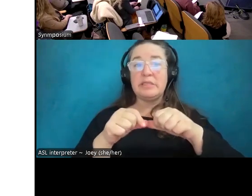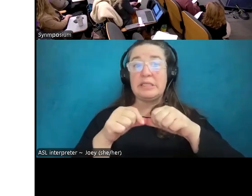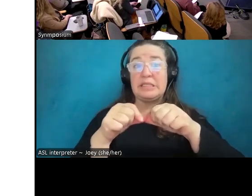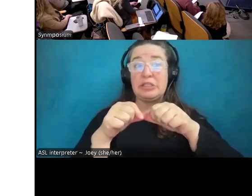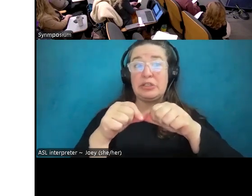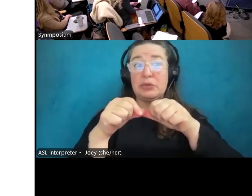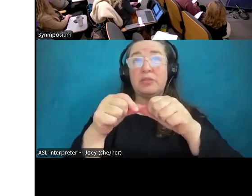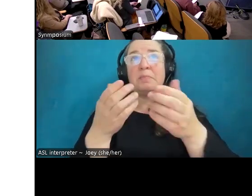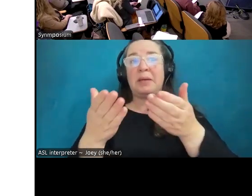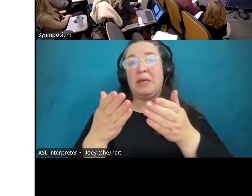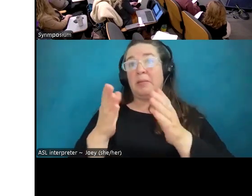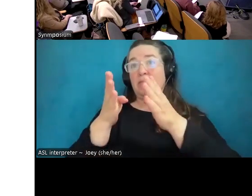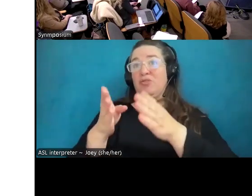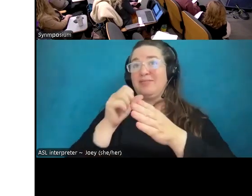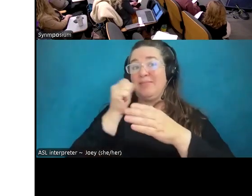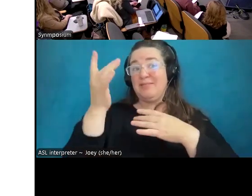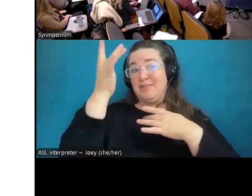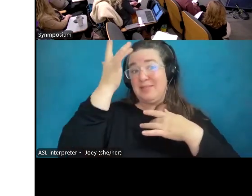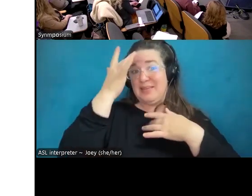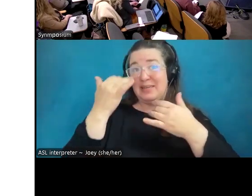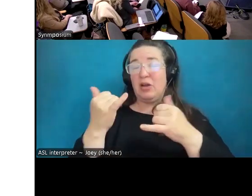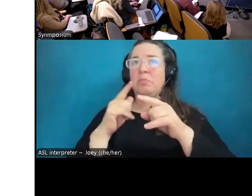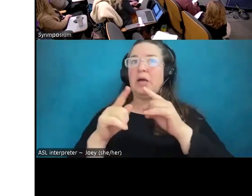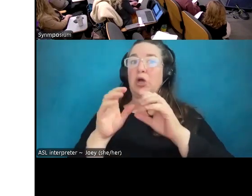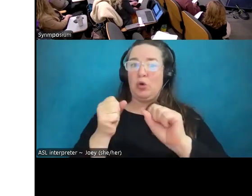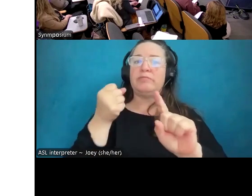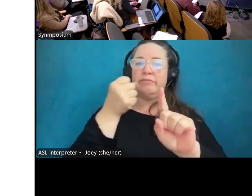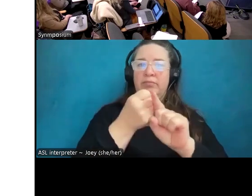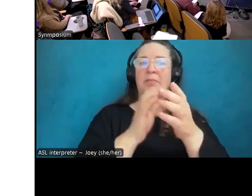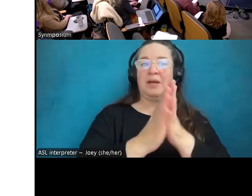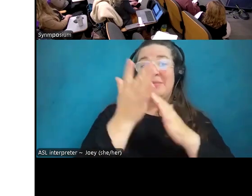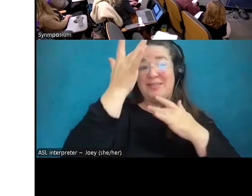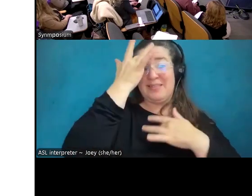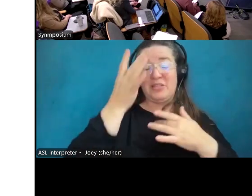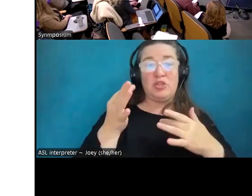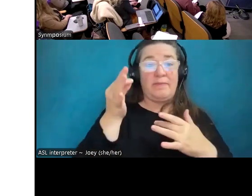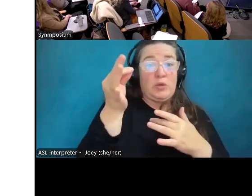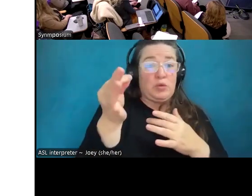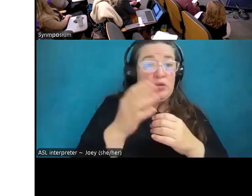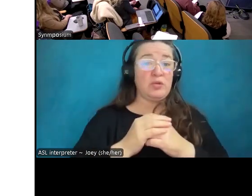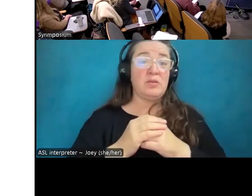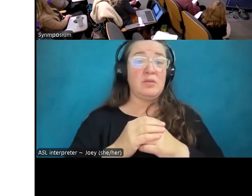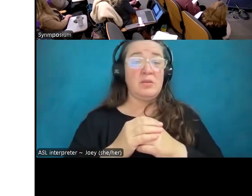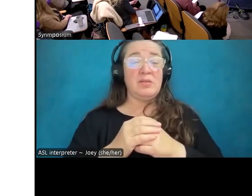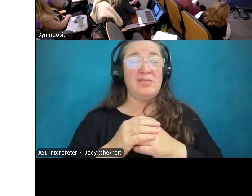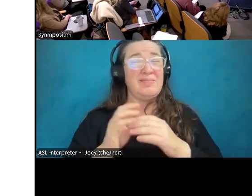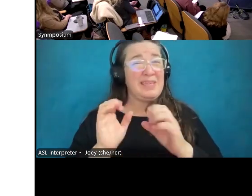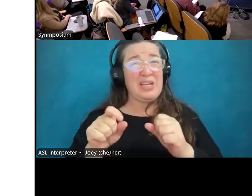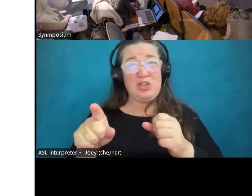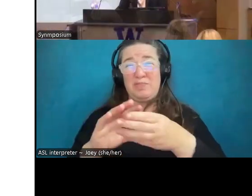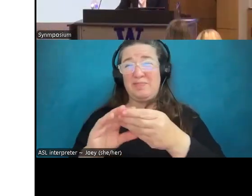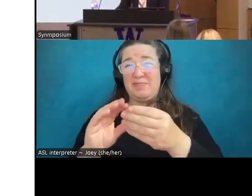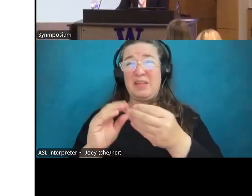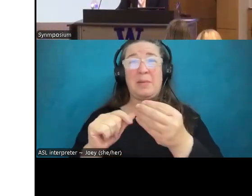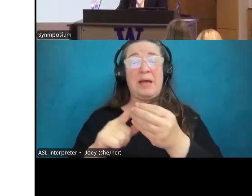the future, since we're only 4 years in. Can you speak to anything about maybe everyone having long COVID?